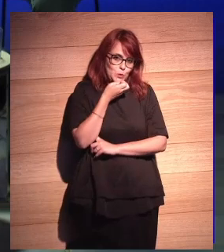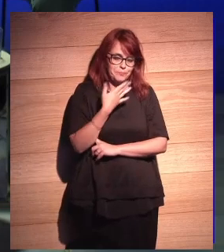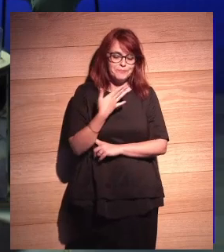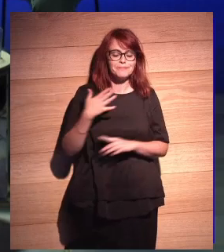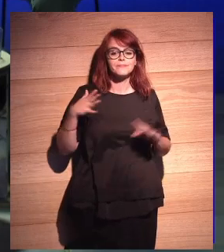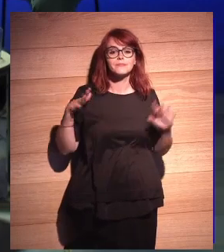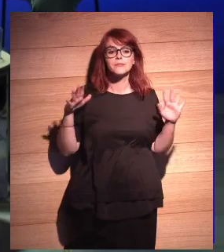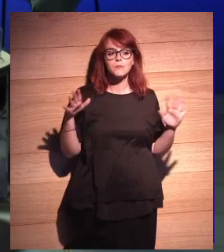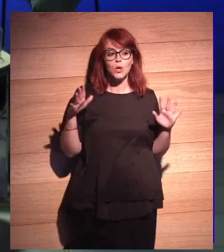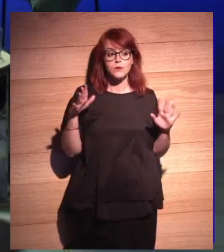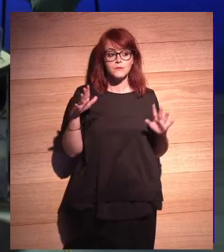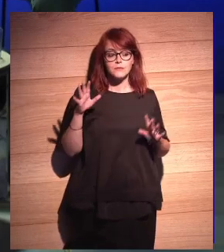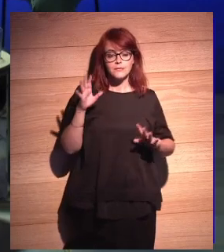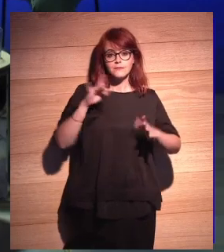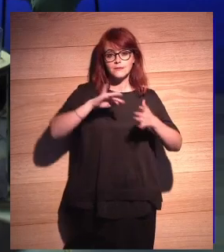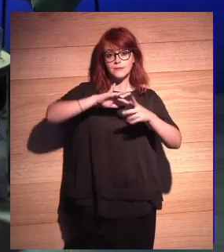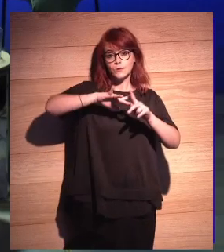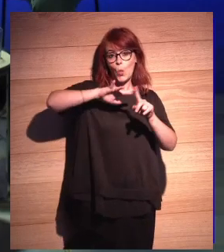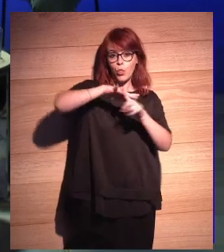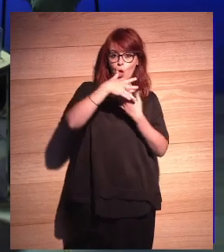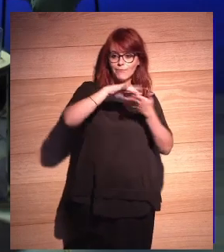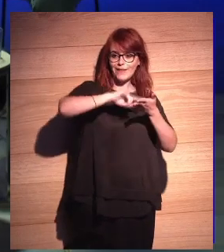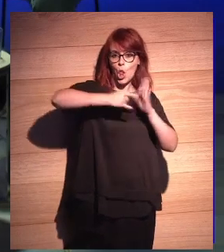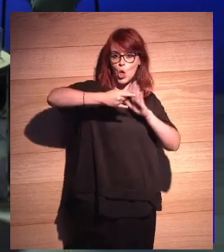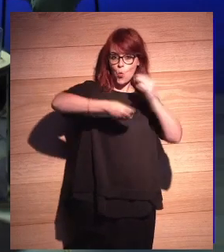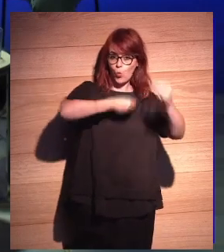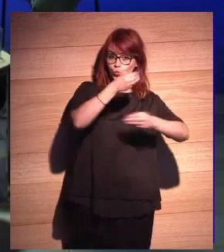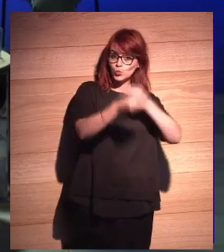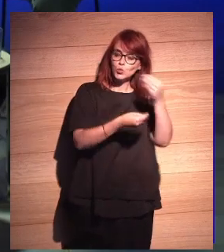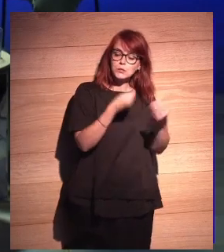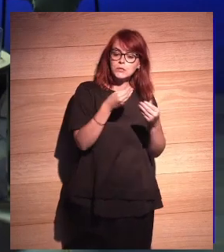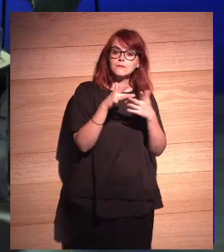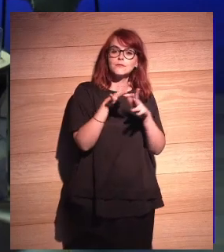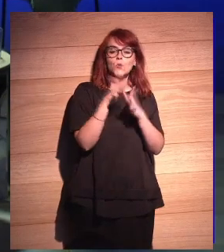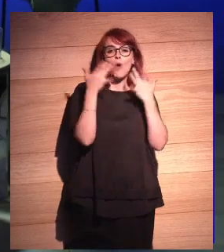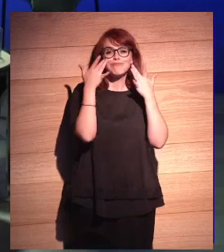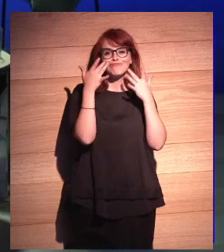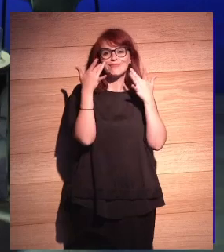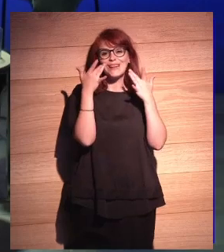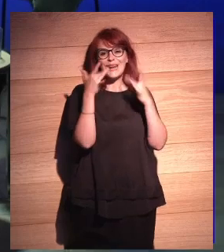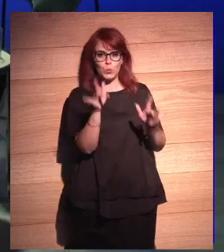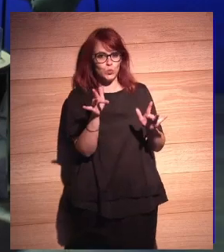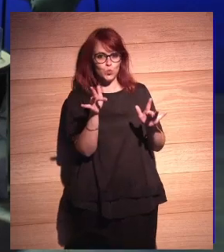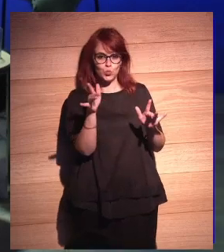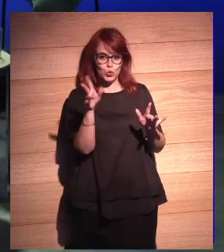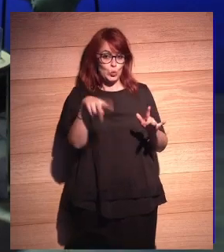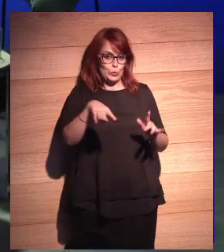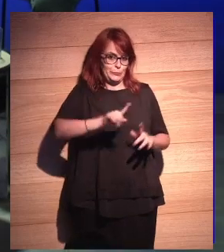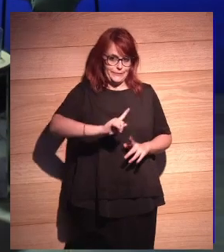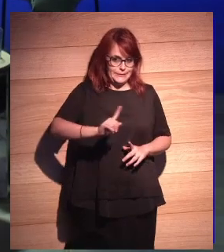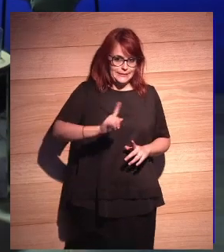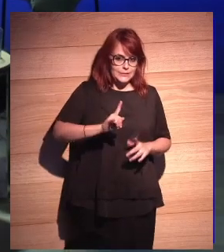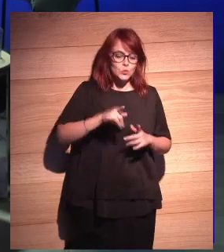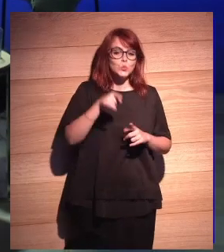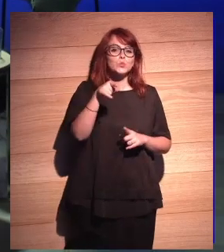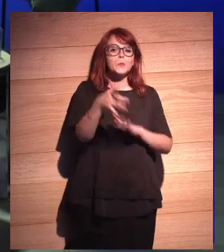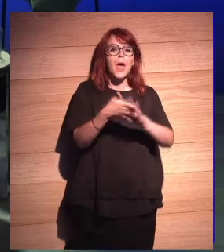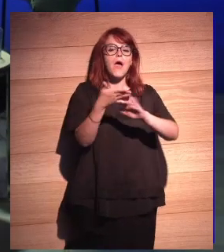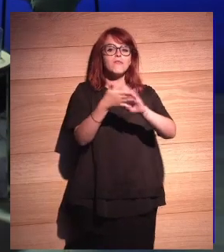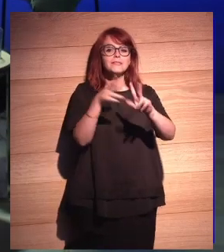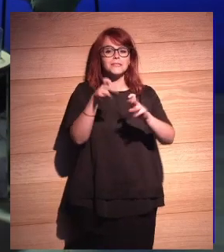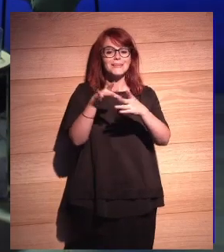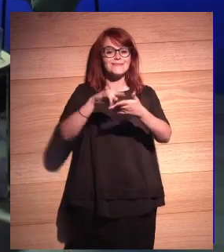my ideas. It's true that at this level the use of technology is not a neutral use. You were